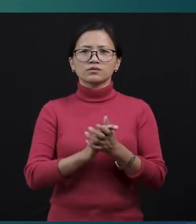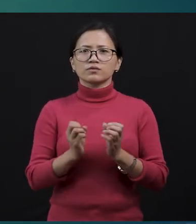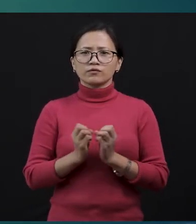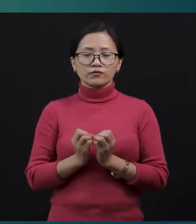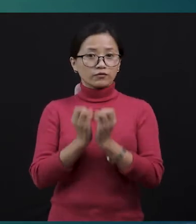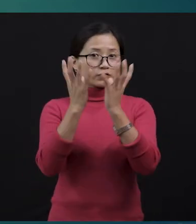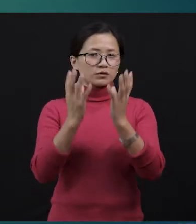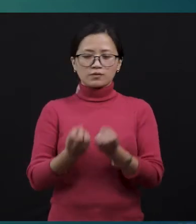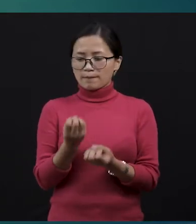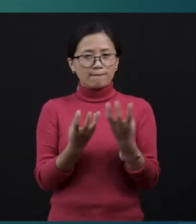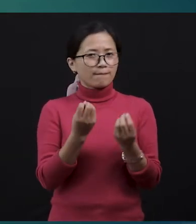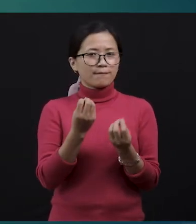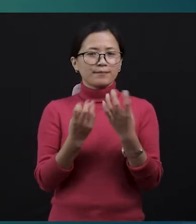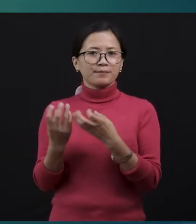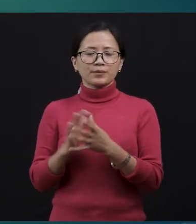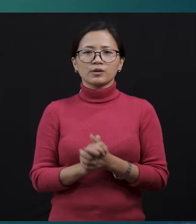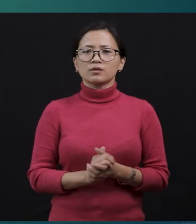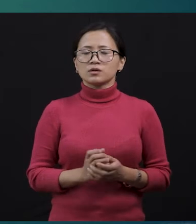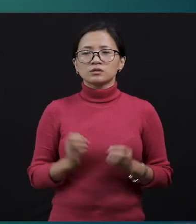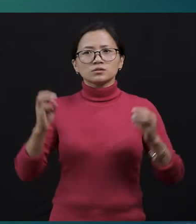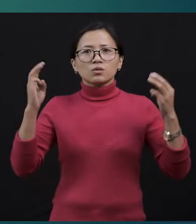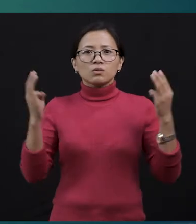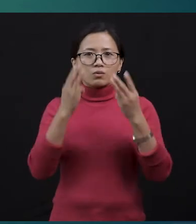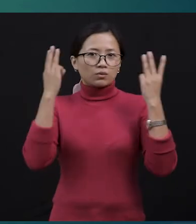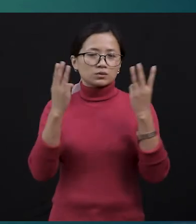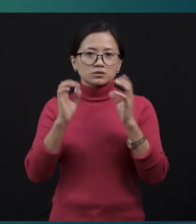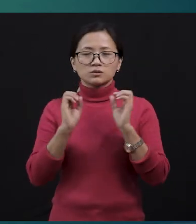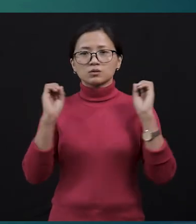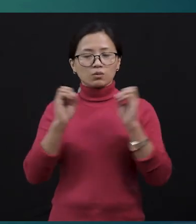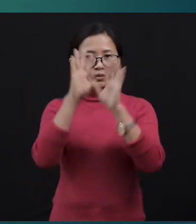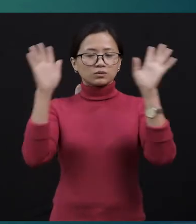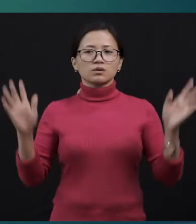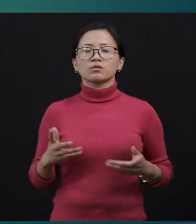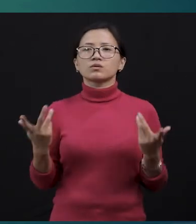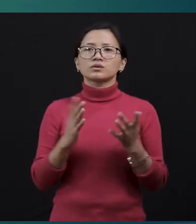flames, okay, in fire. And so they're still wondering whether this team had